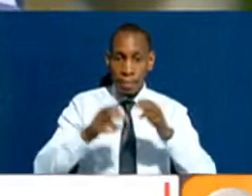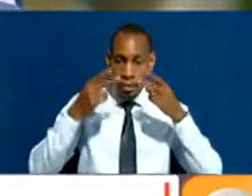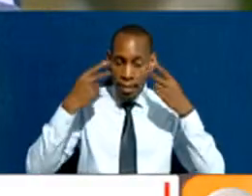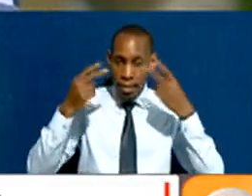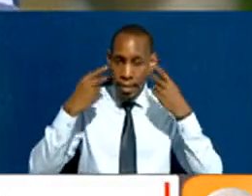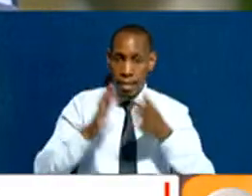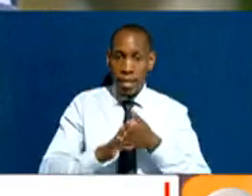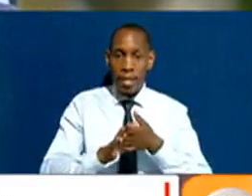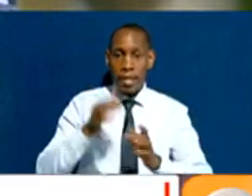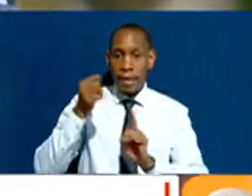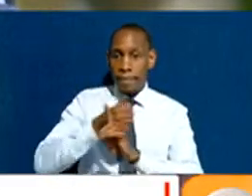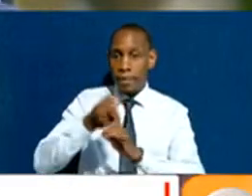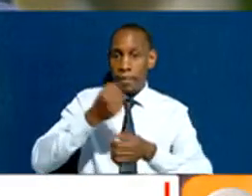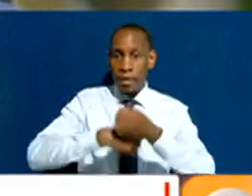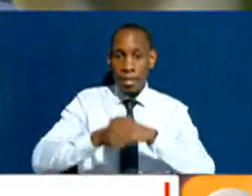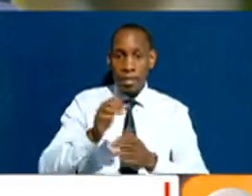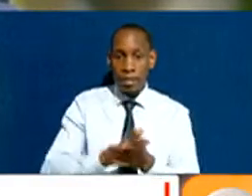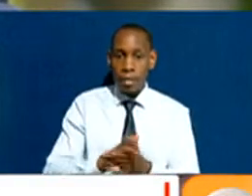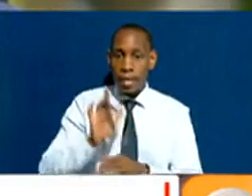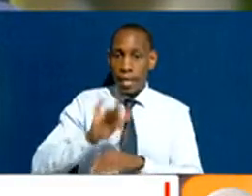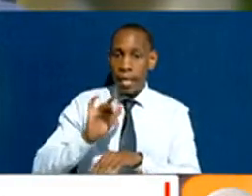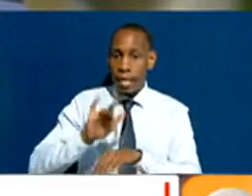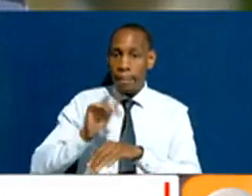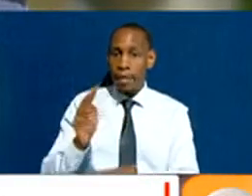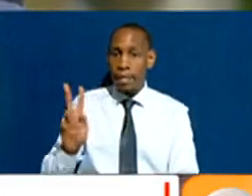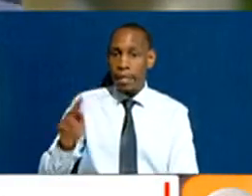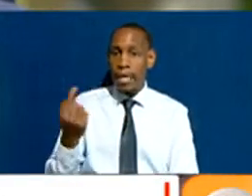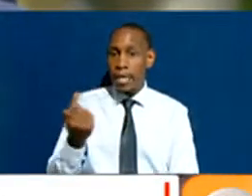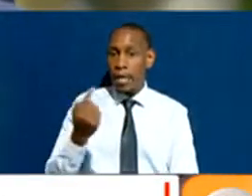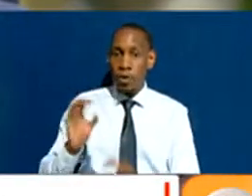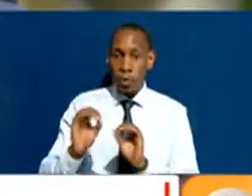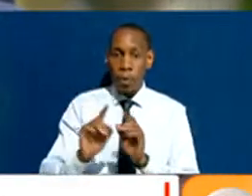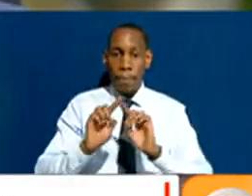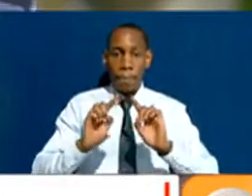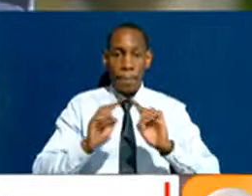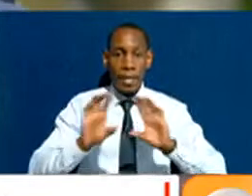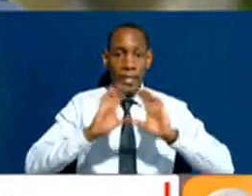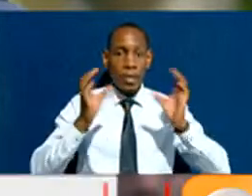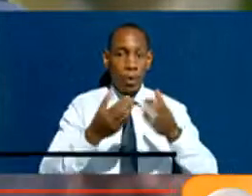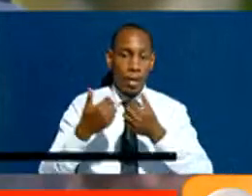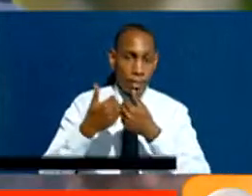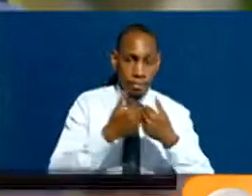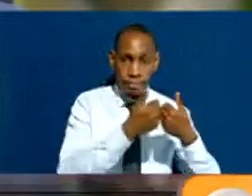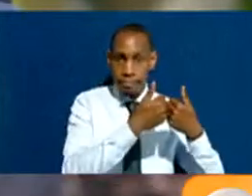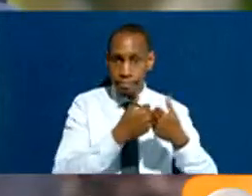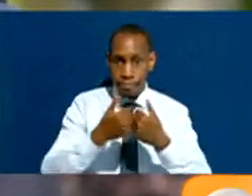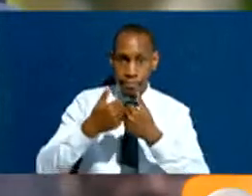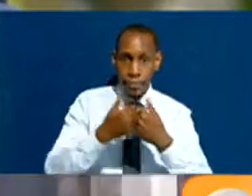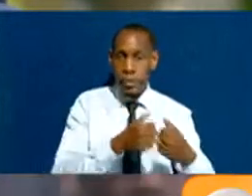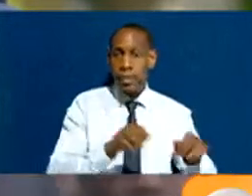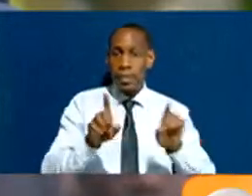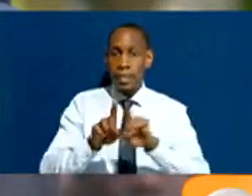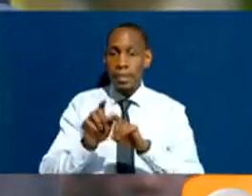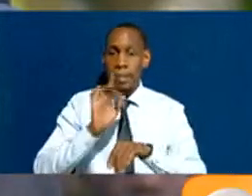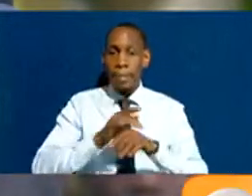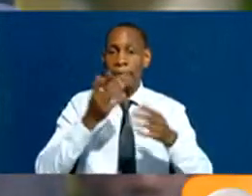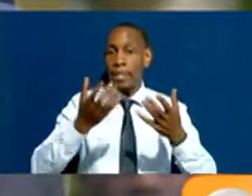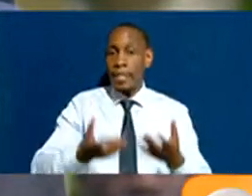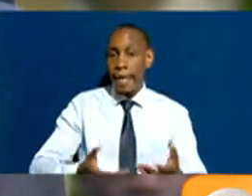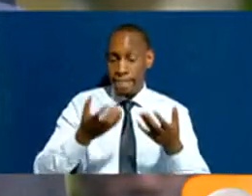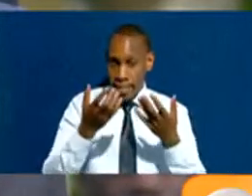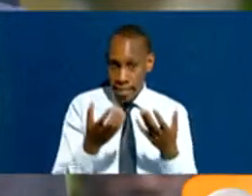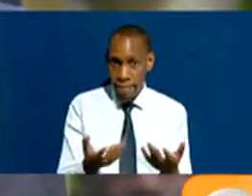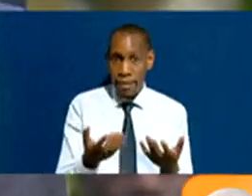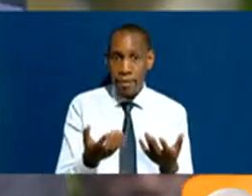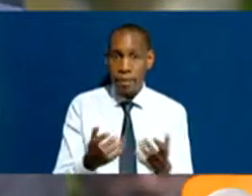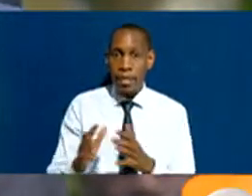extremism are not unique to Kenya alone, but a global challenge that have also had devastating effects